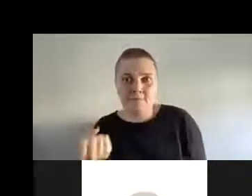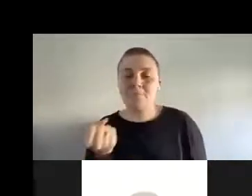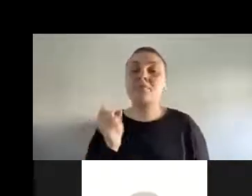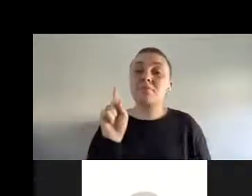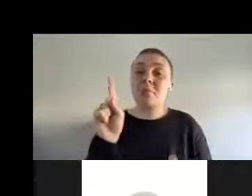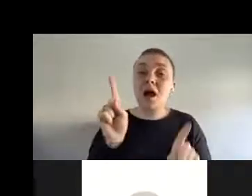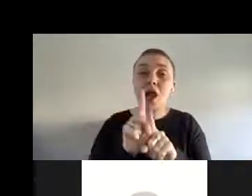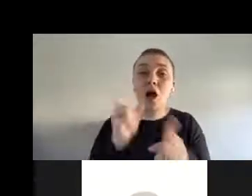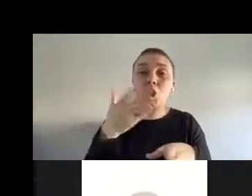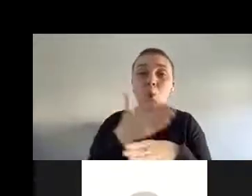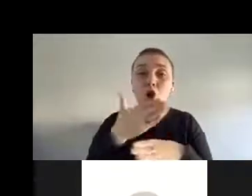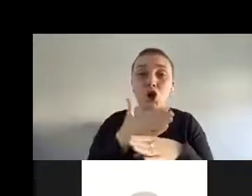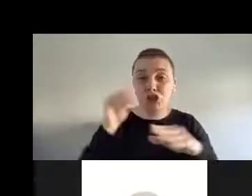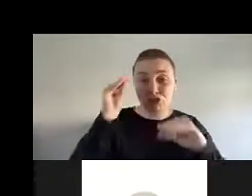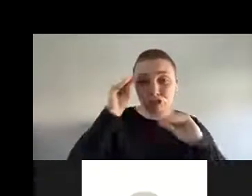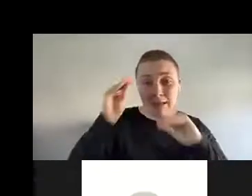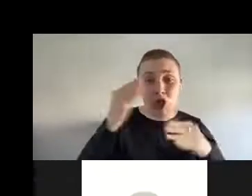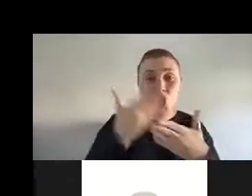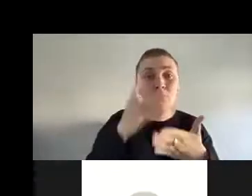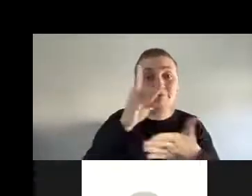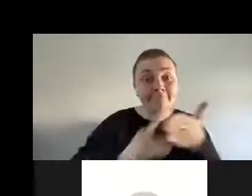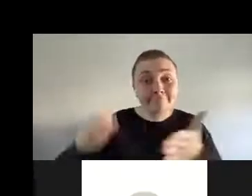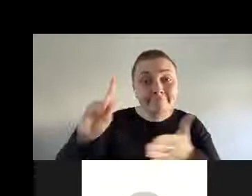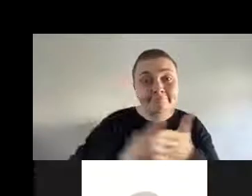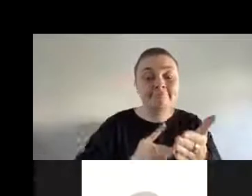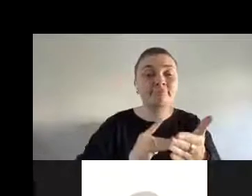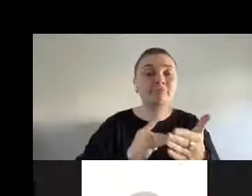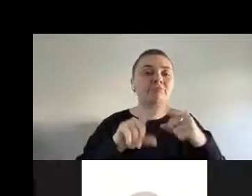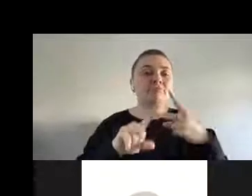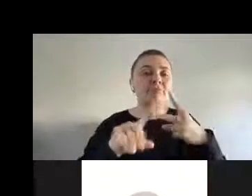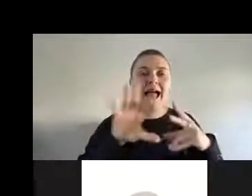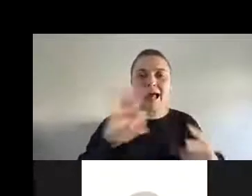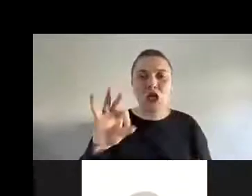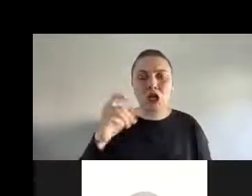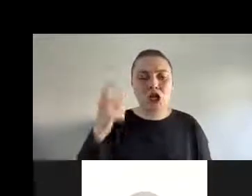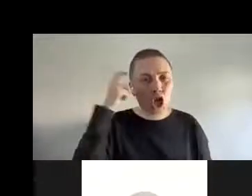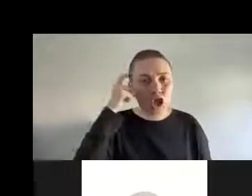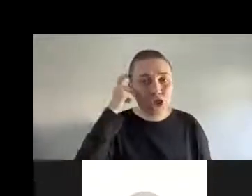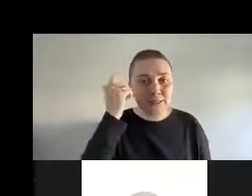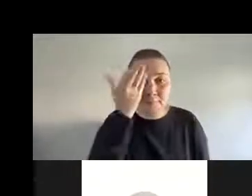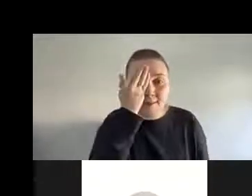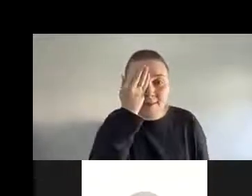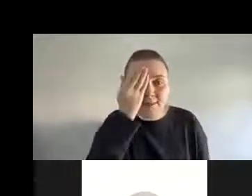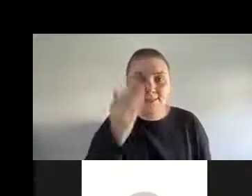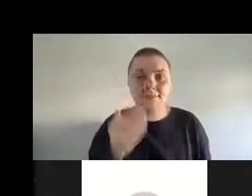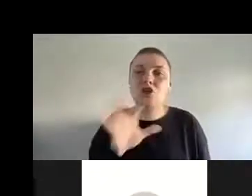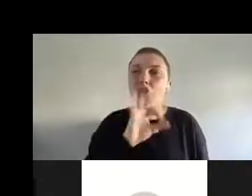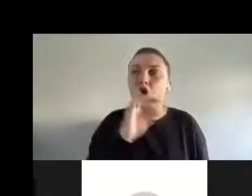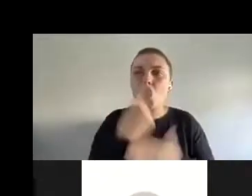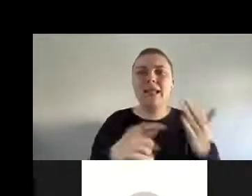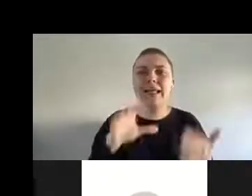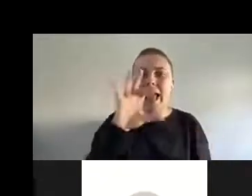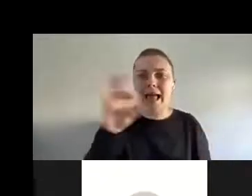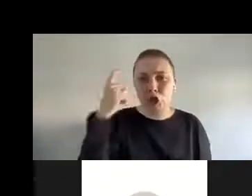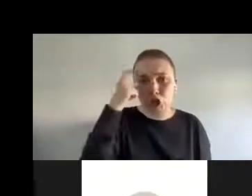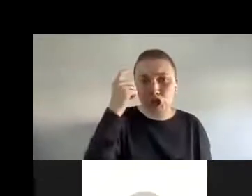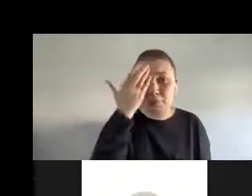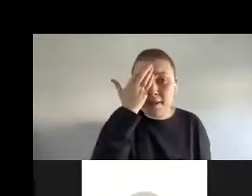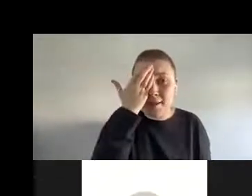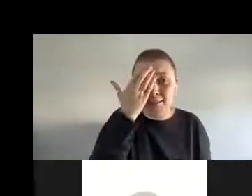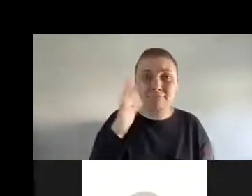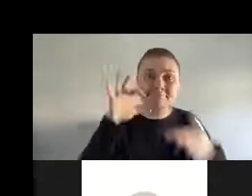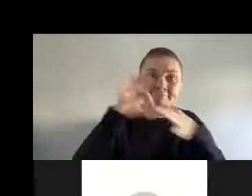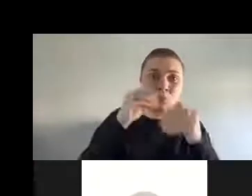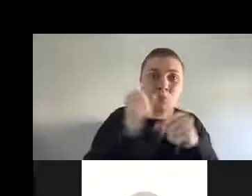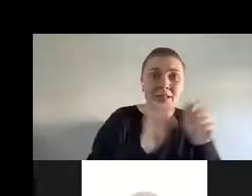workplace training on discrimination and unconscious bias, and not just unconscious bias as it relates to gender and disability, but